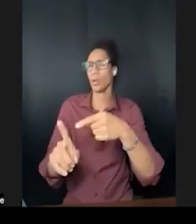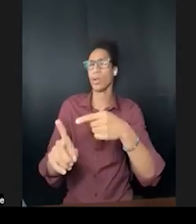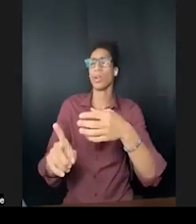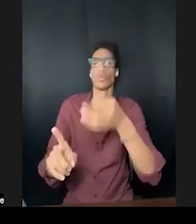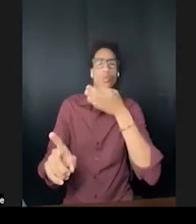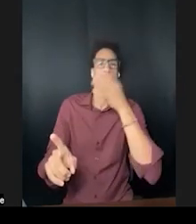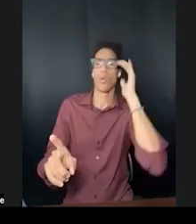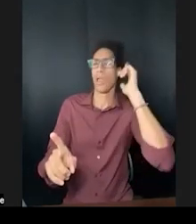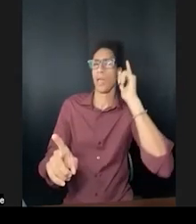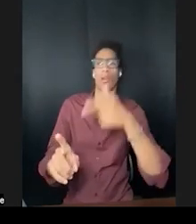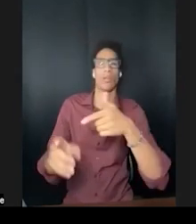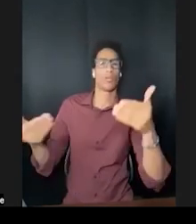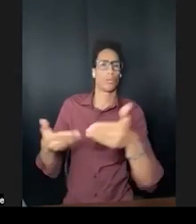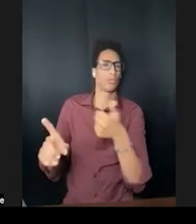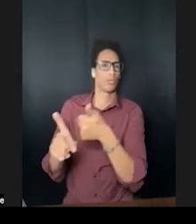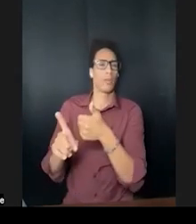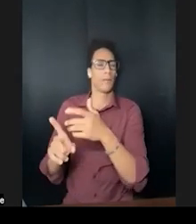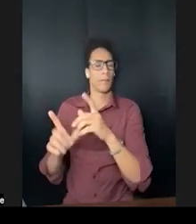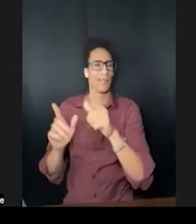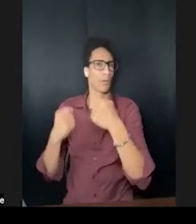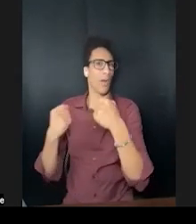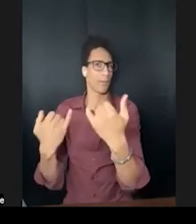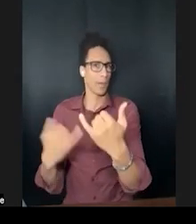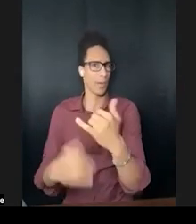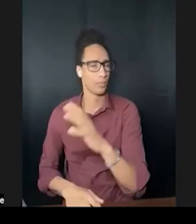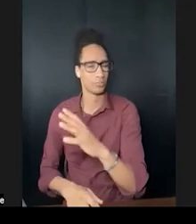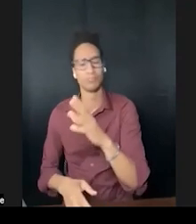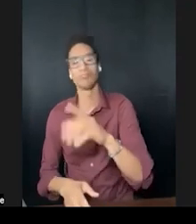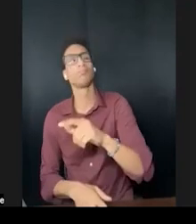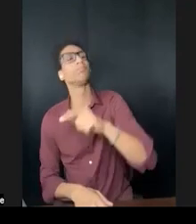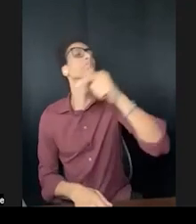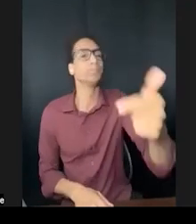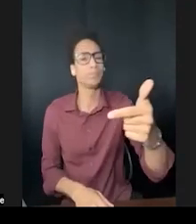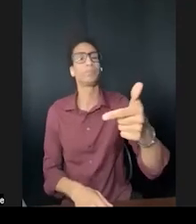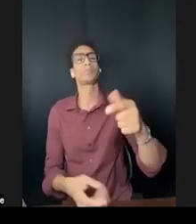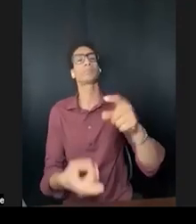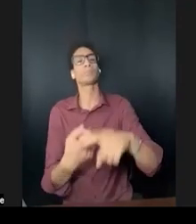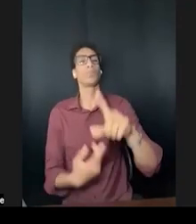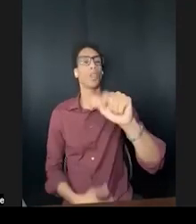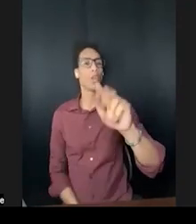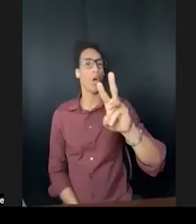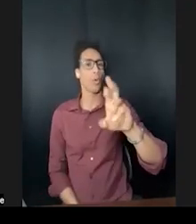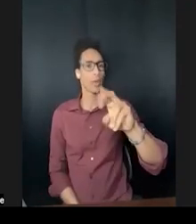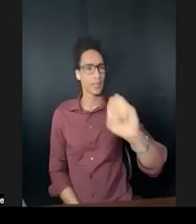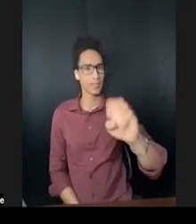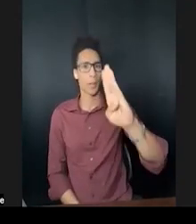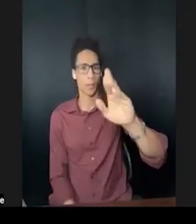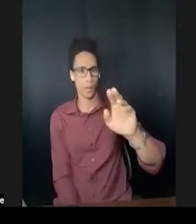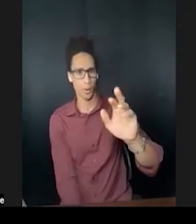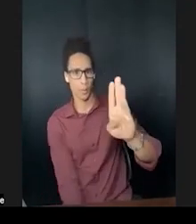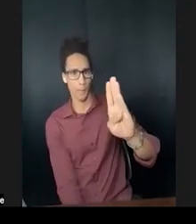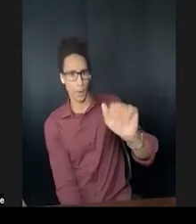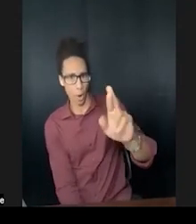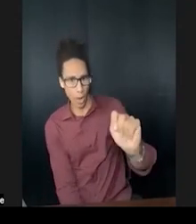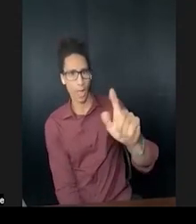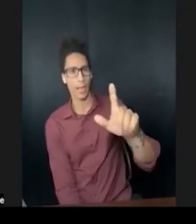jump on the line. I would like to introduce you to Lawrence Brantley, who is also, Bartley, I'm